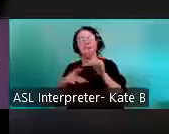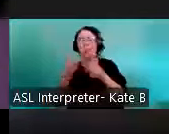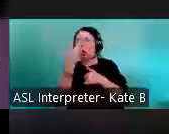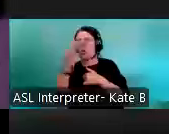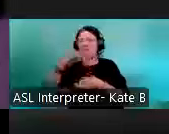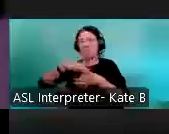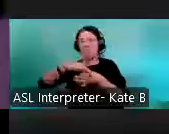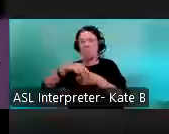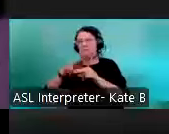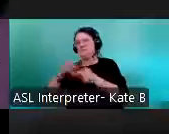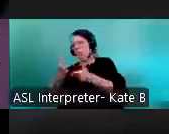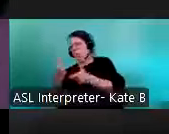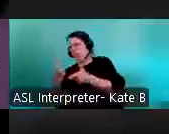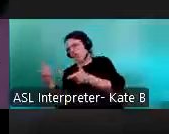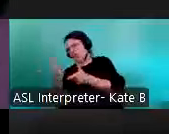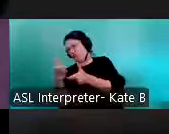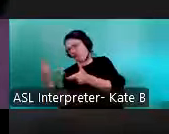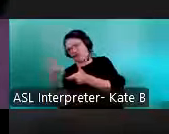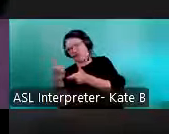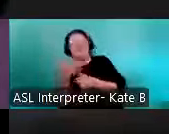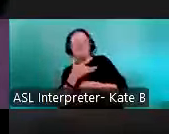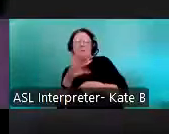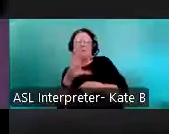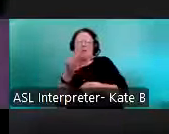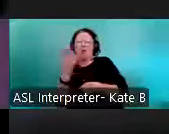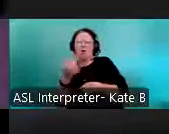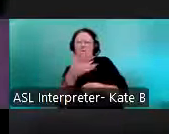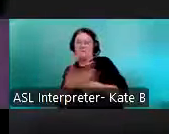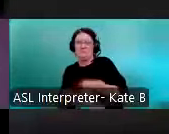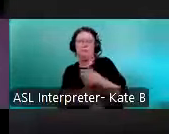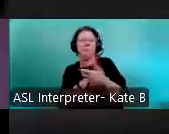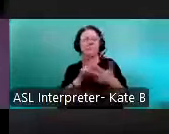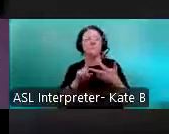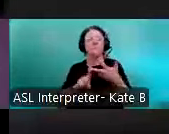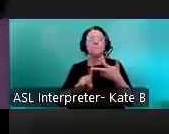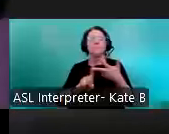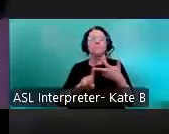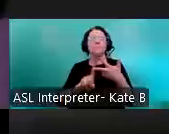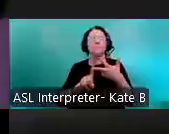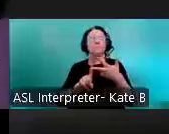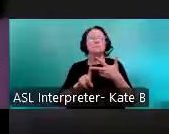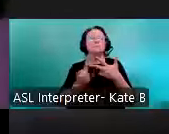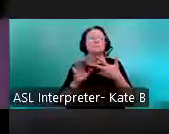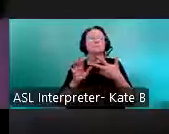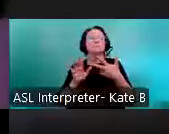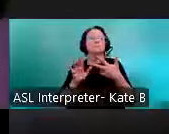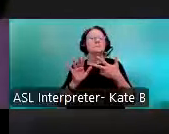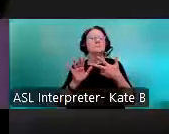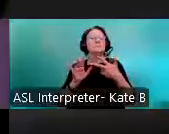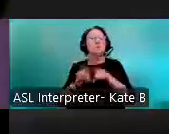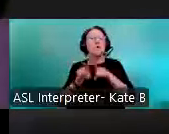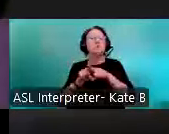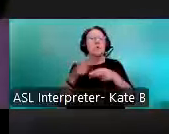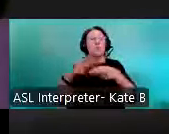clerk's office or another location in your community. You can also observe the canvas